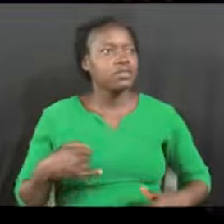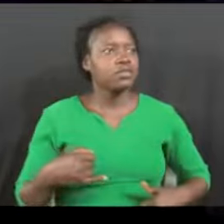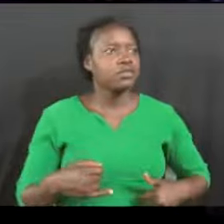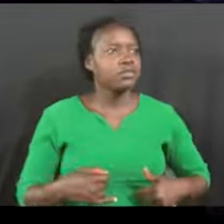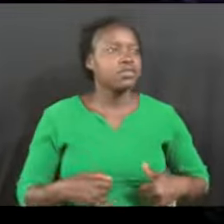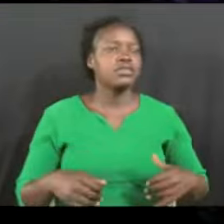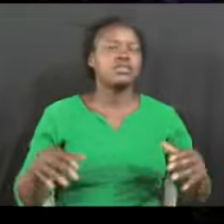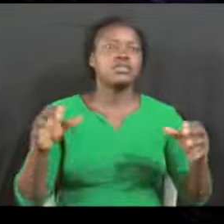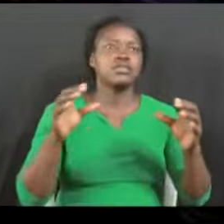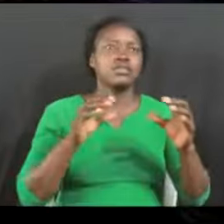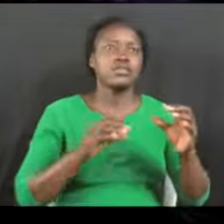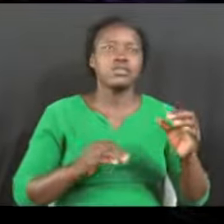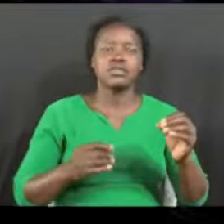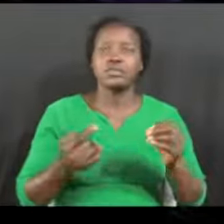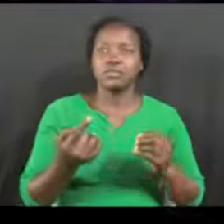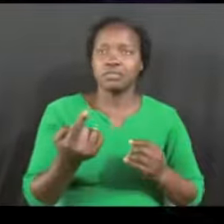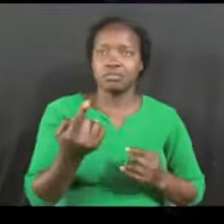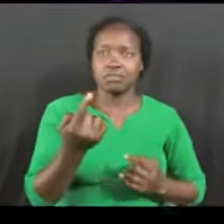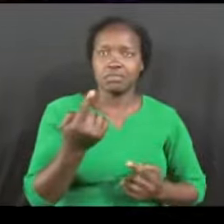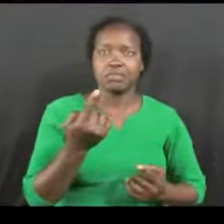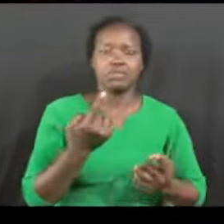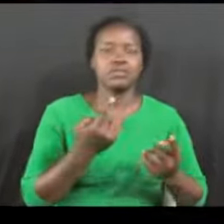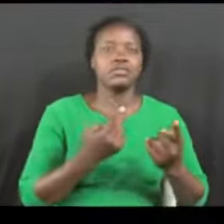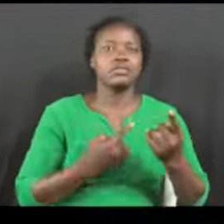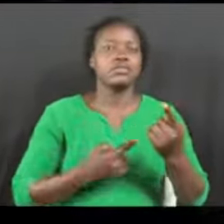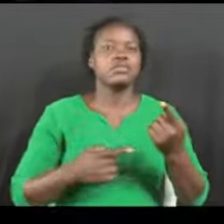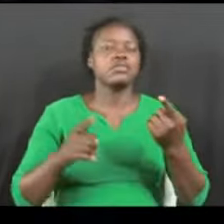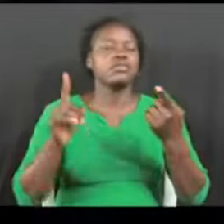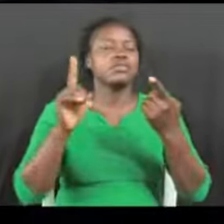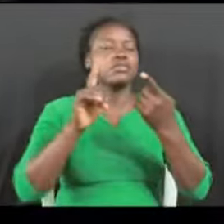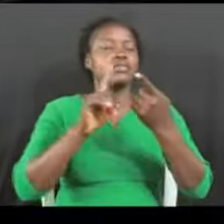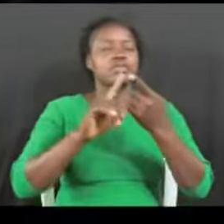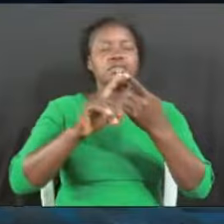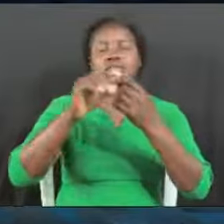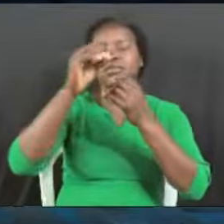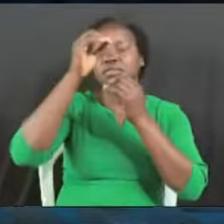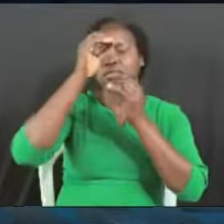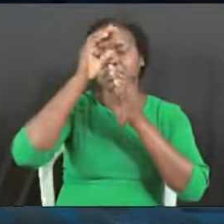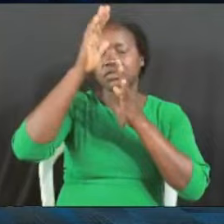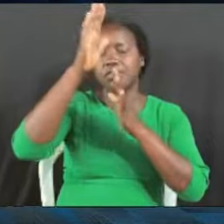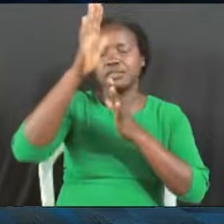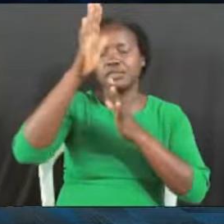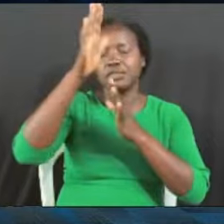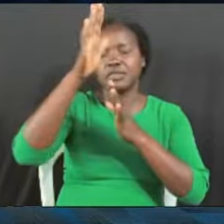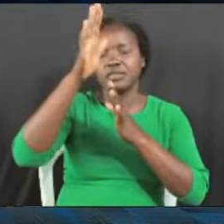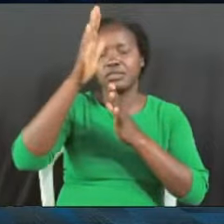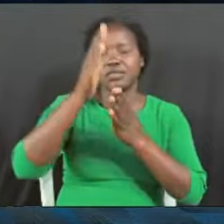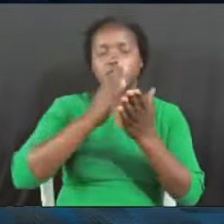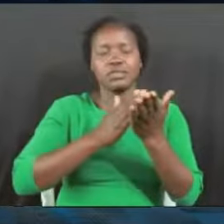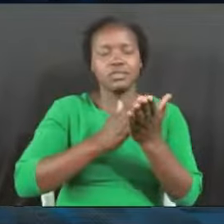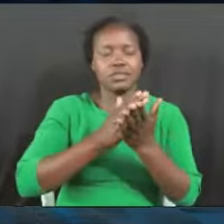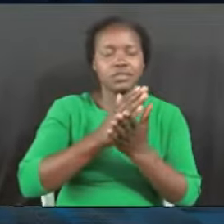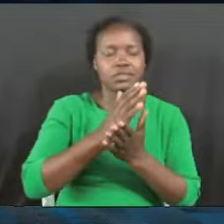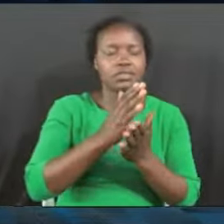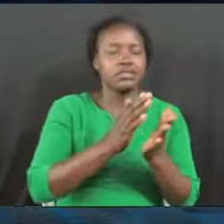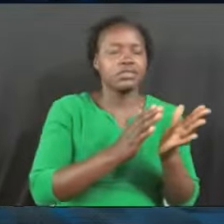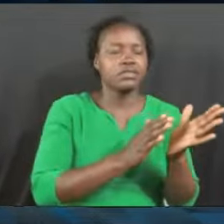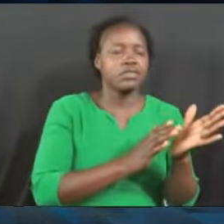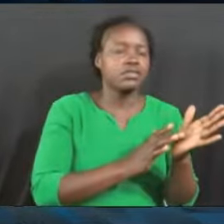Oh, come to the Father. Oh, come to the Father. Through